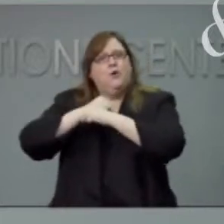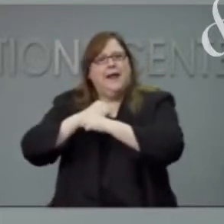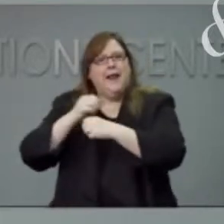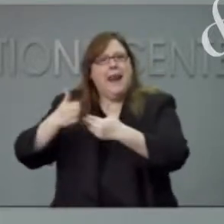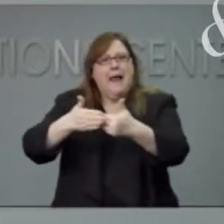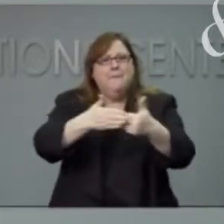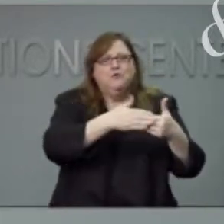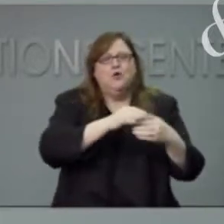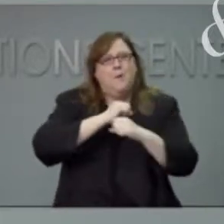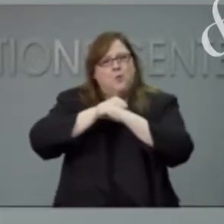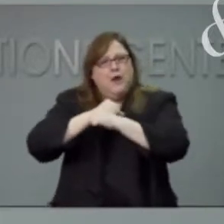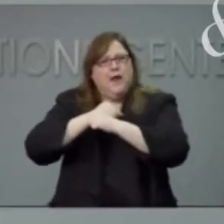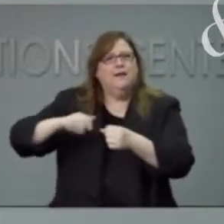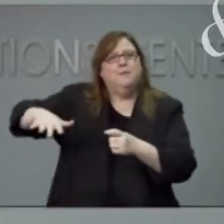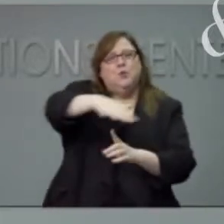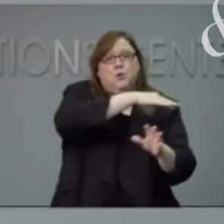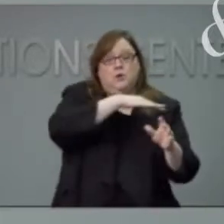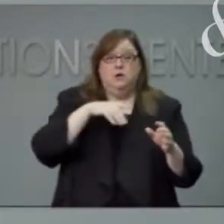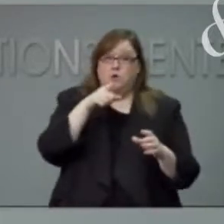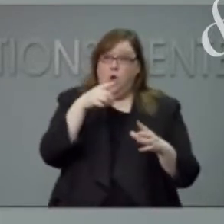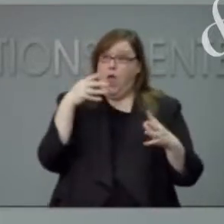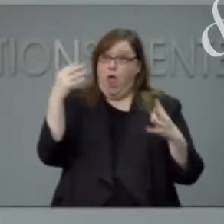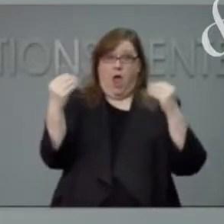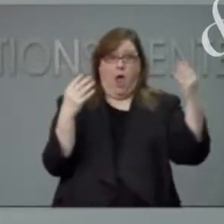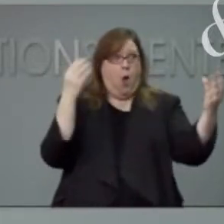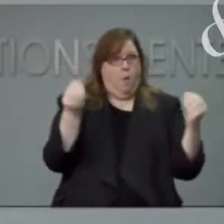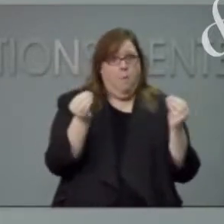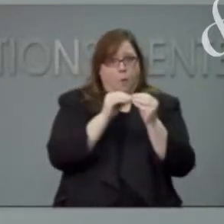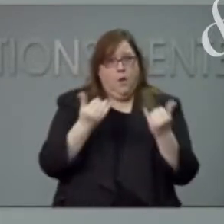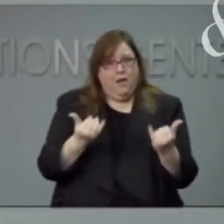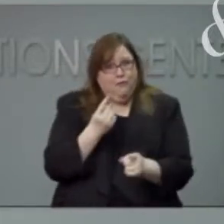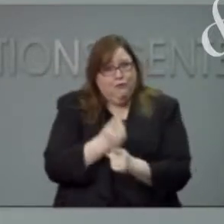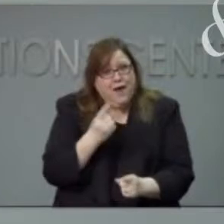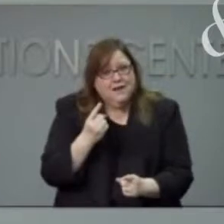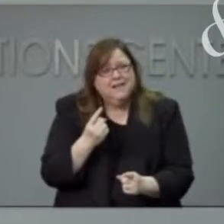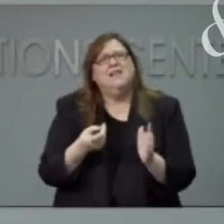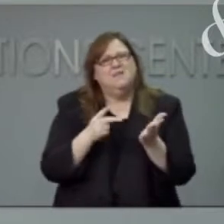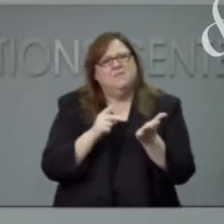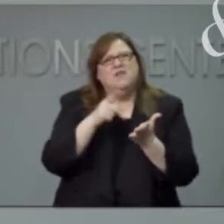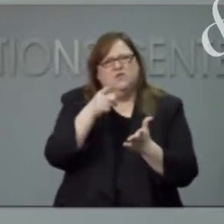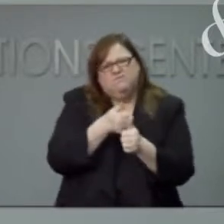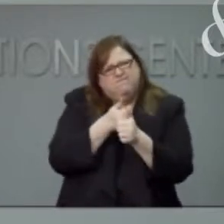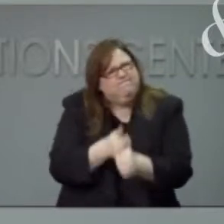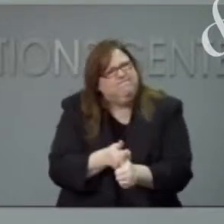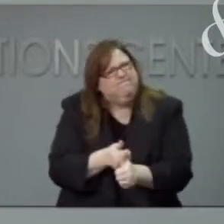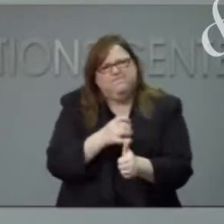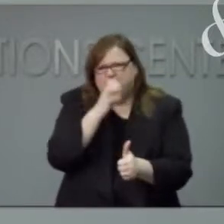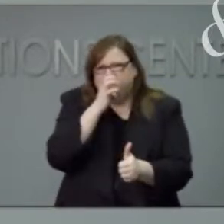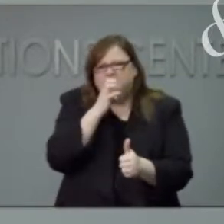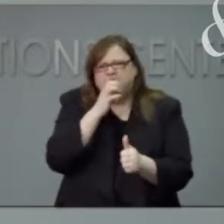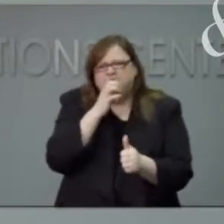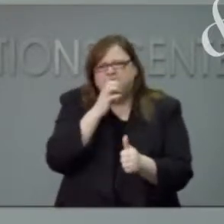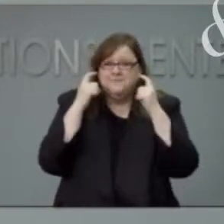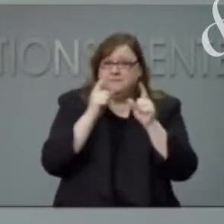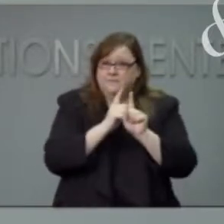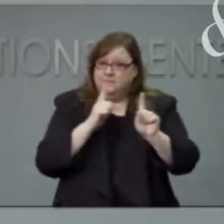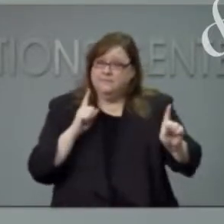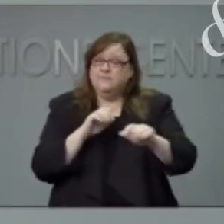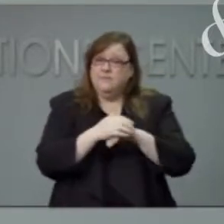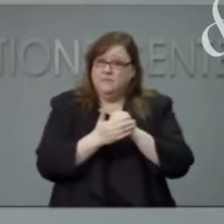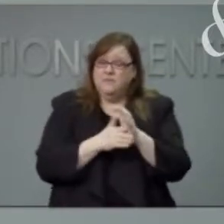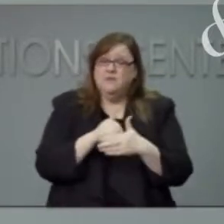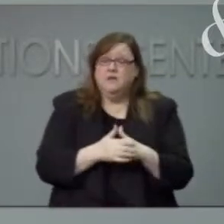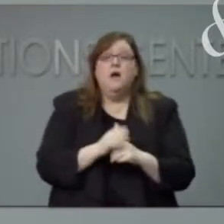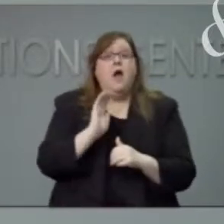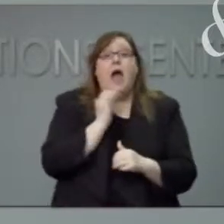there are more opportunities for this virus to spread. We are seeing this in our trends, which have moved in the wrong direction over the